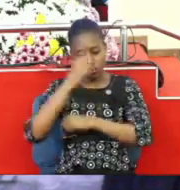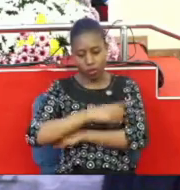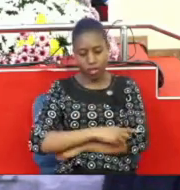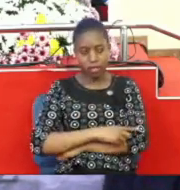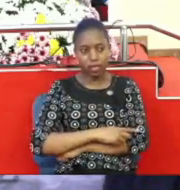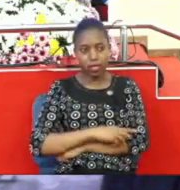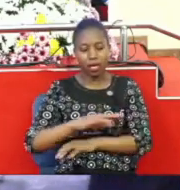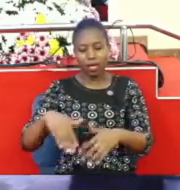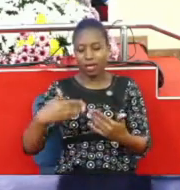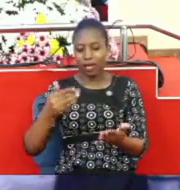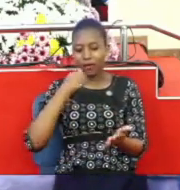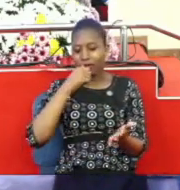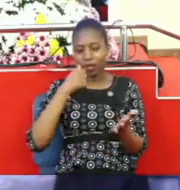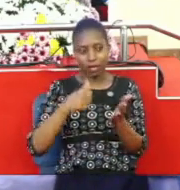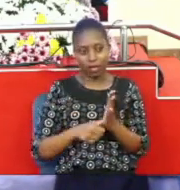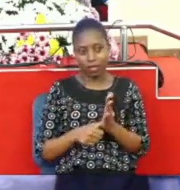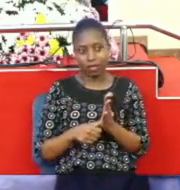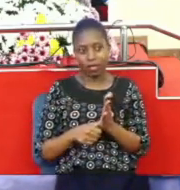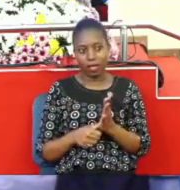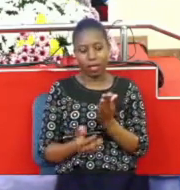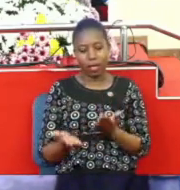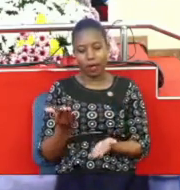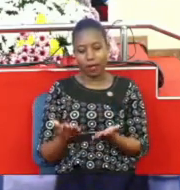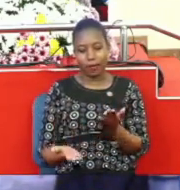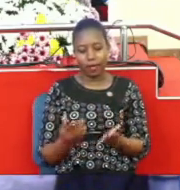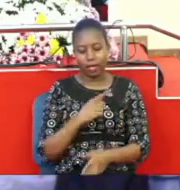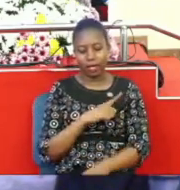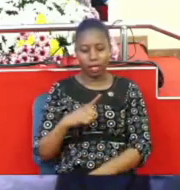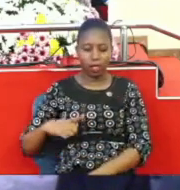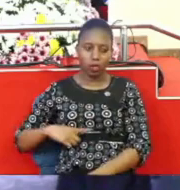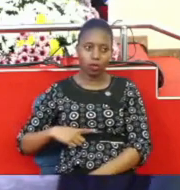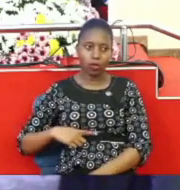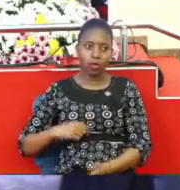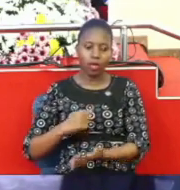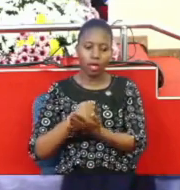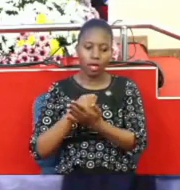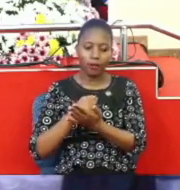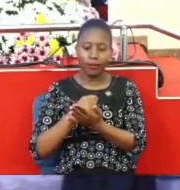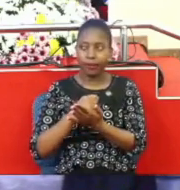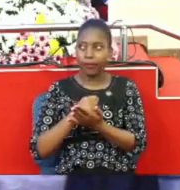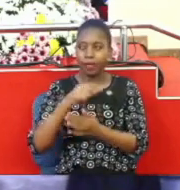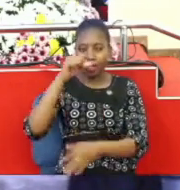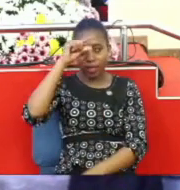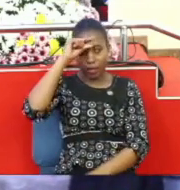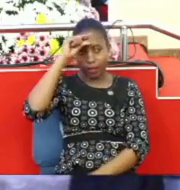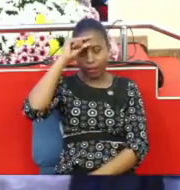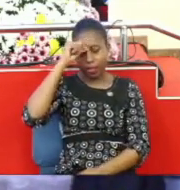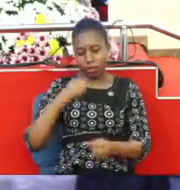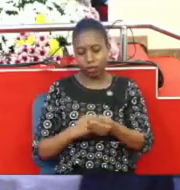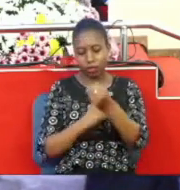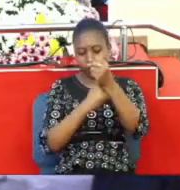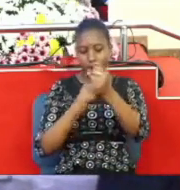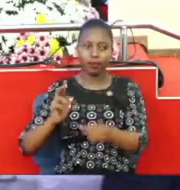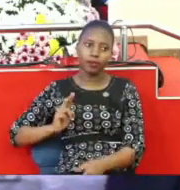are the days. Zilikuwa ni zile siku. May God give this government to take us back to those days. Mungu asaidie hii serikali turejeshe zile siku. All what you needed to buy are